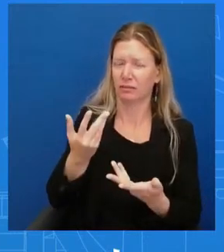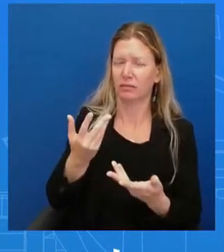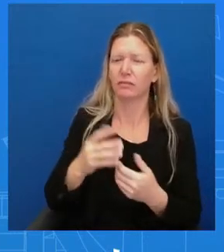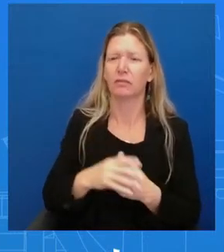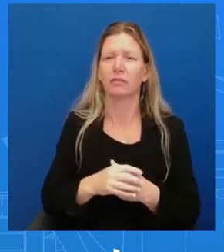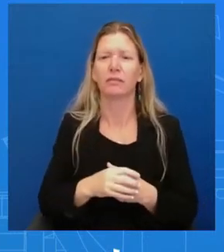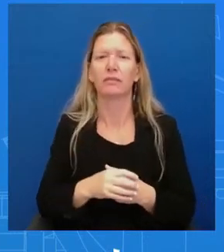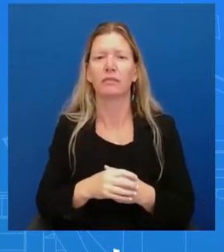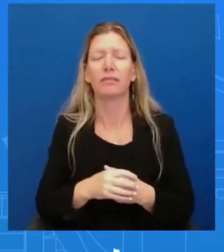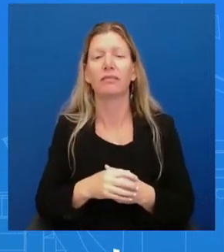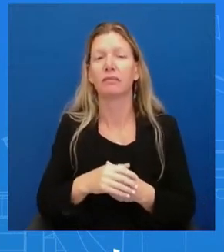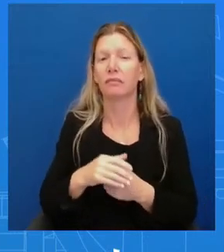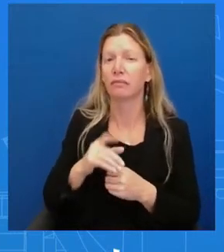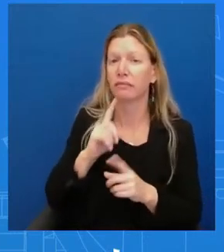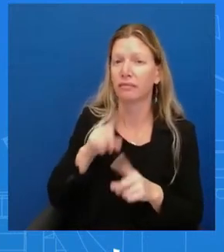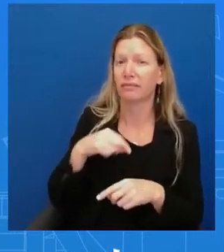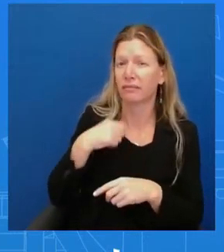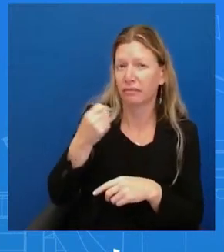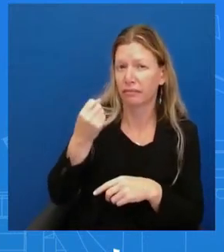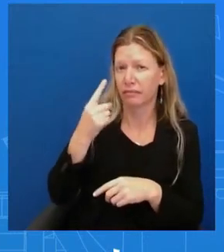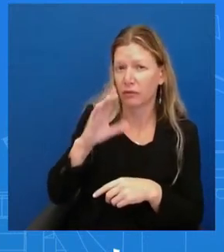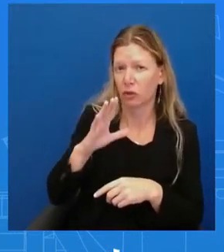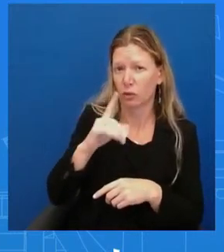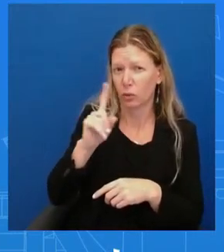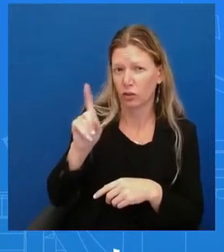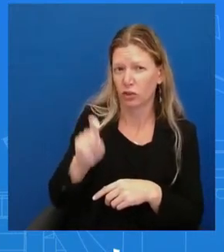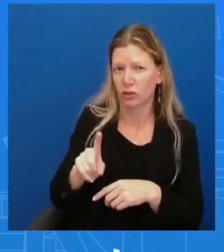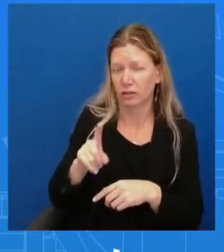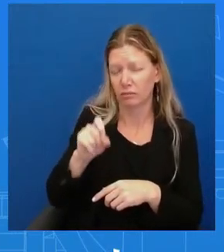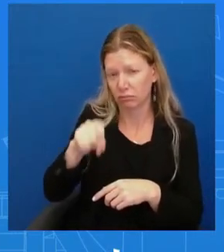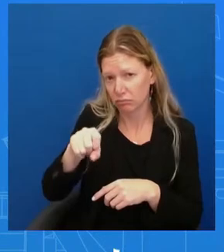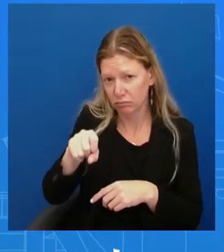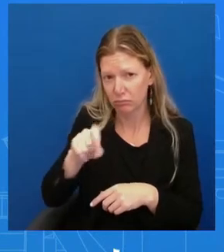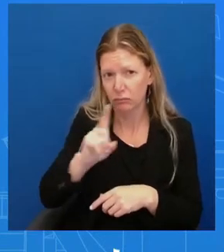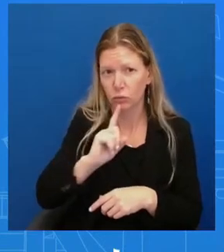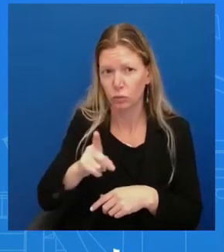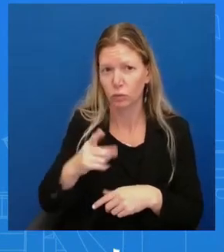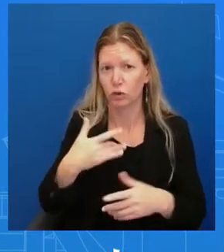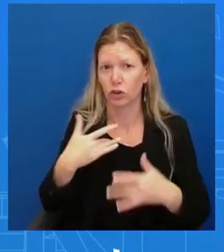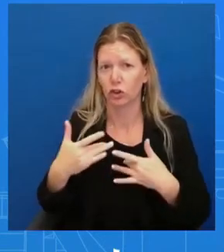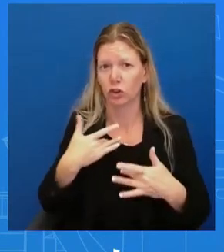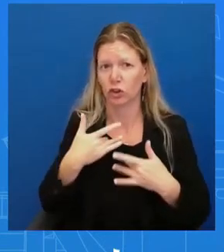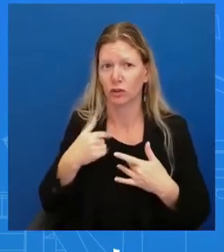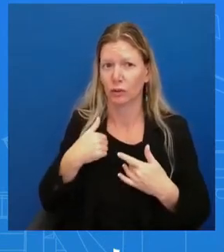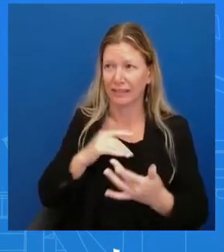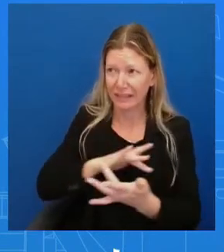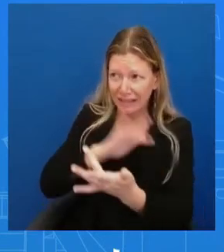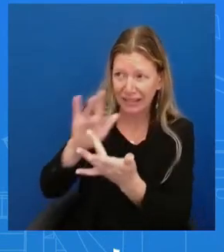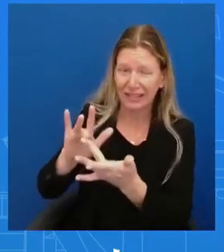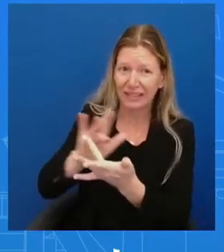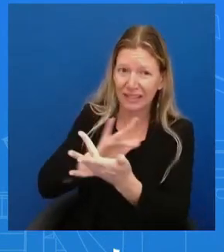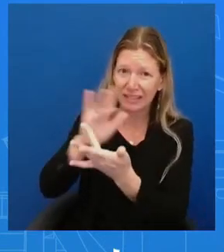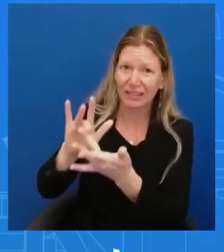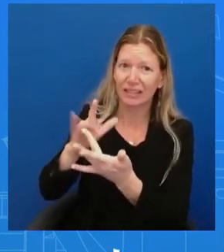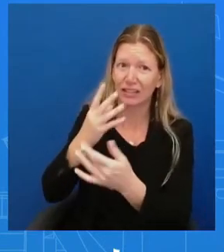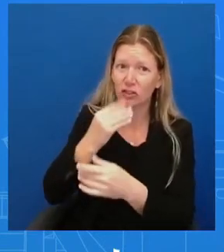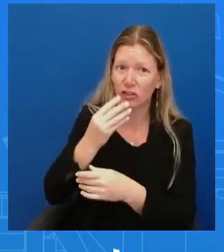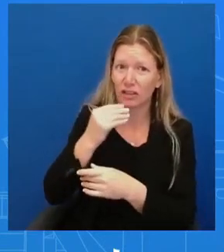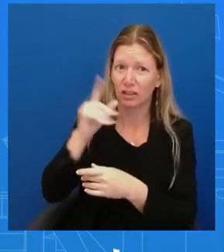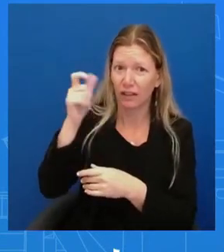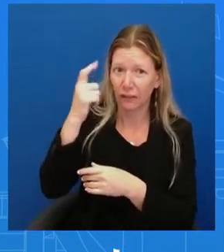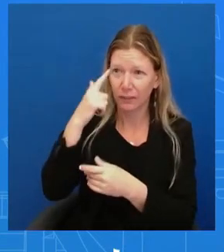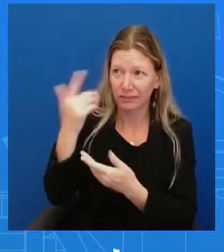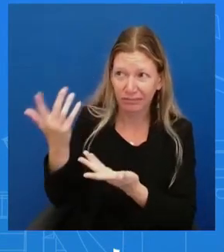to Israel government to get more information. And that is also important to do. We have to make sure that what we're